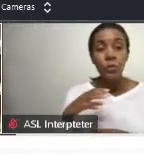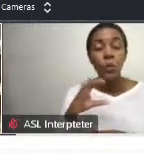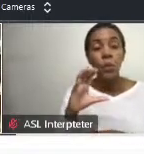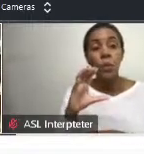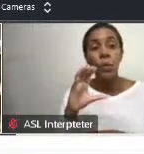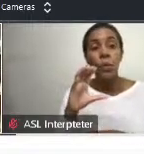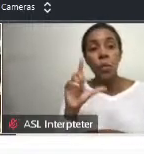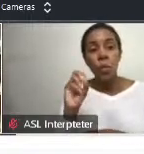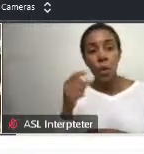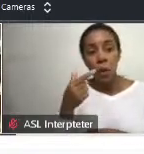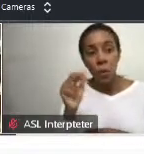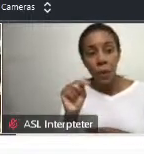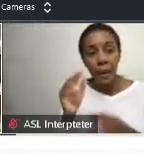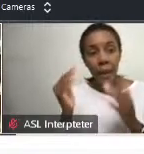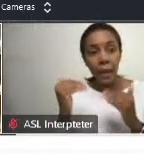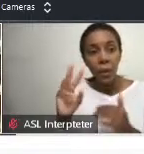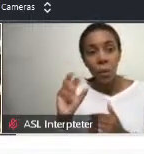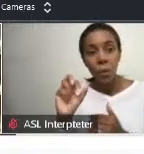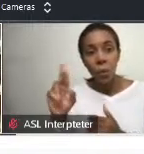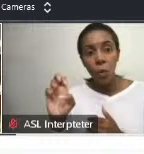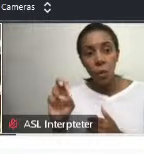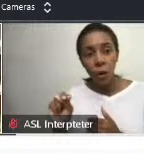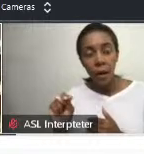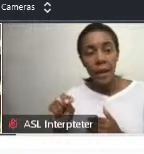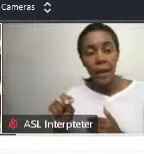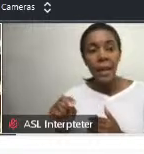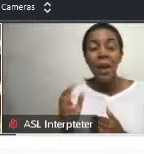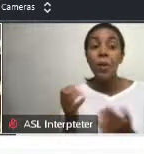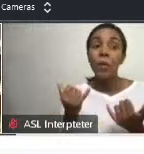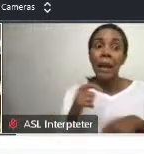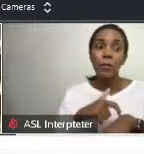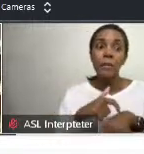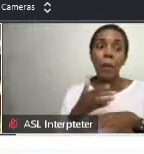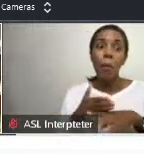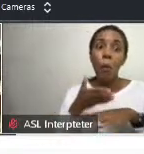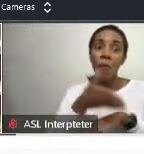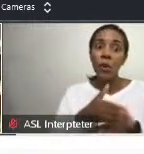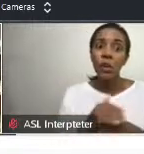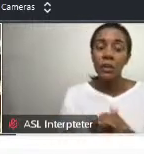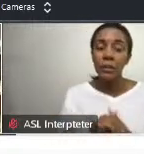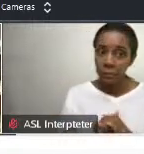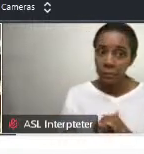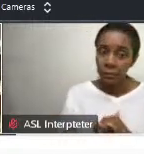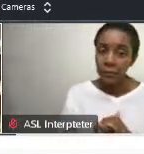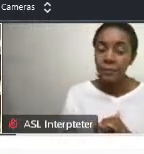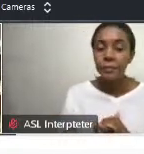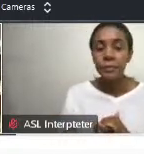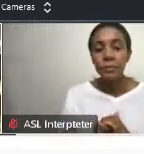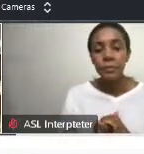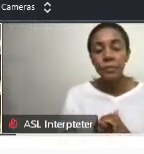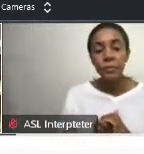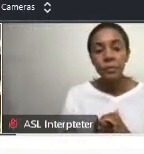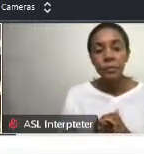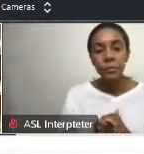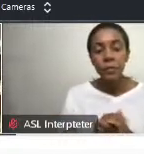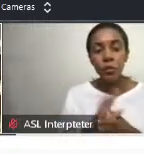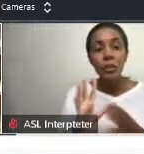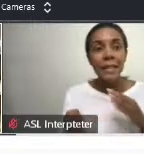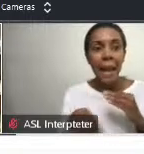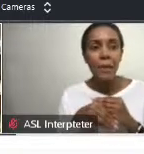Logan, Councilwoman Warren. We already running over. Thank you, Chair. Just please have me as co-sponsor, please. Thank